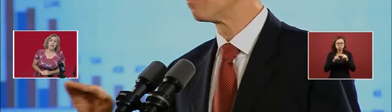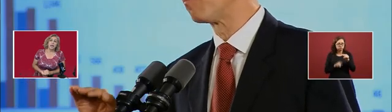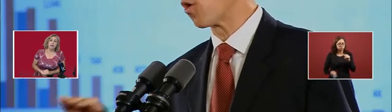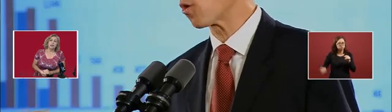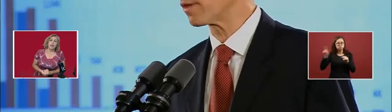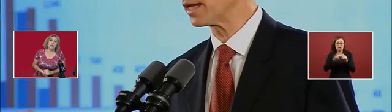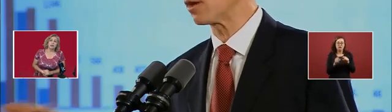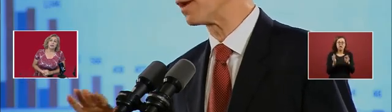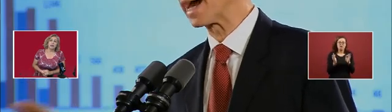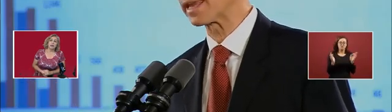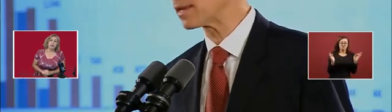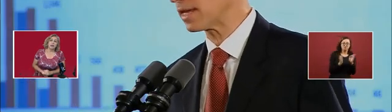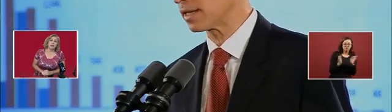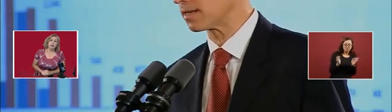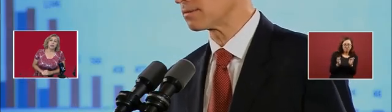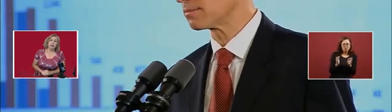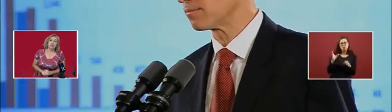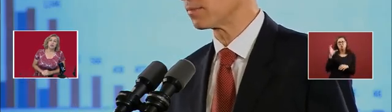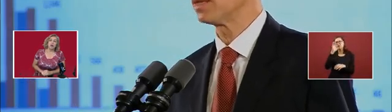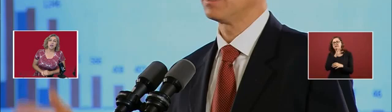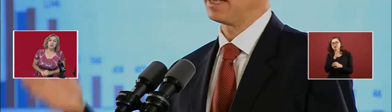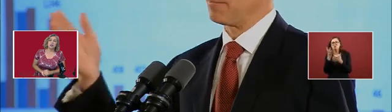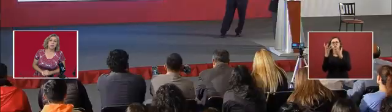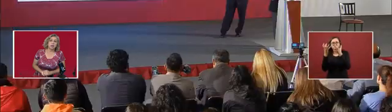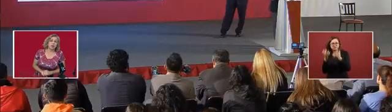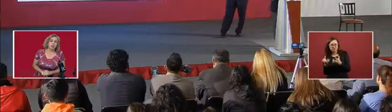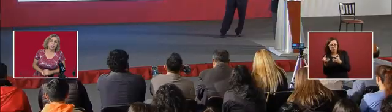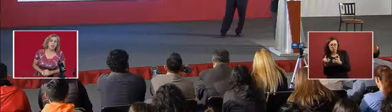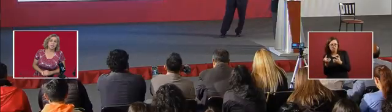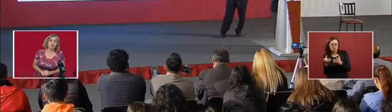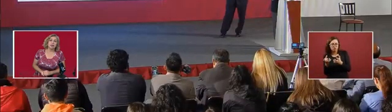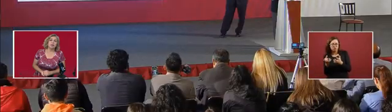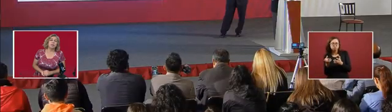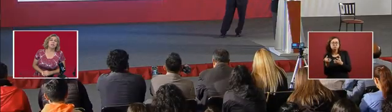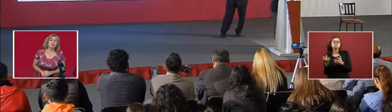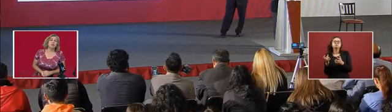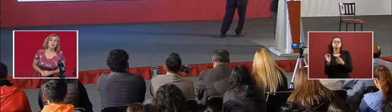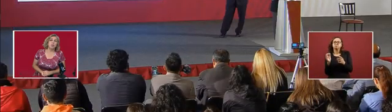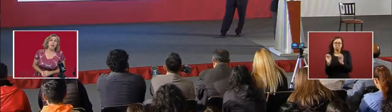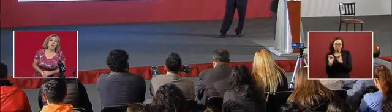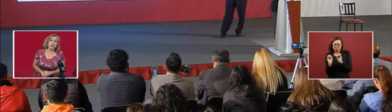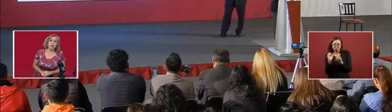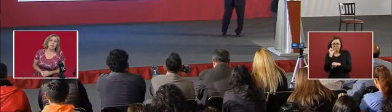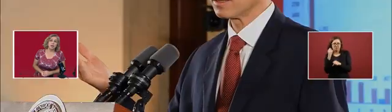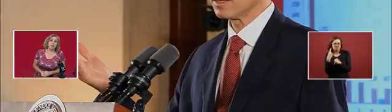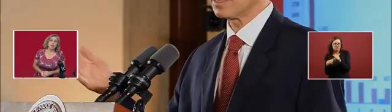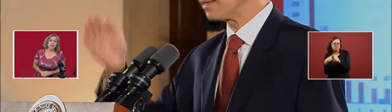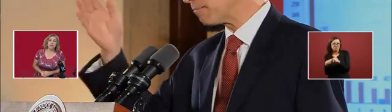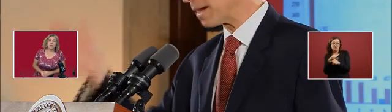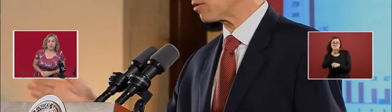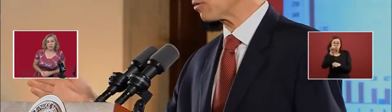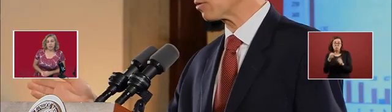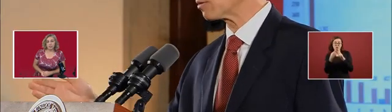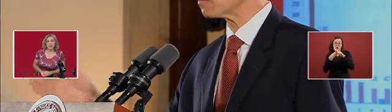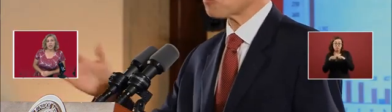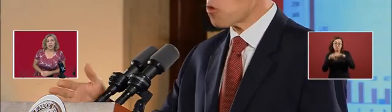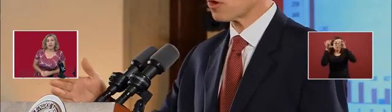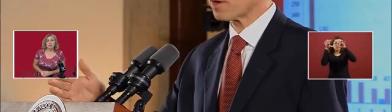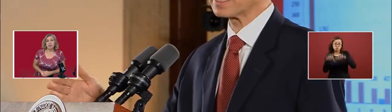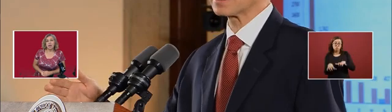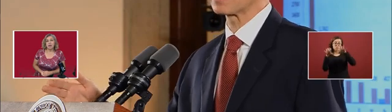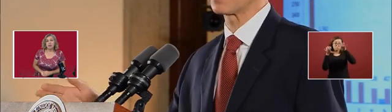water, turn it upside down over, keep everything clean so that we can prevent the transmission of dengue. Every